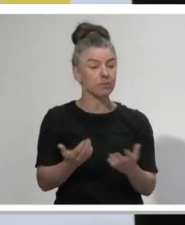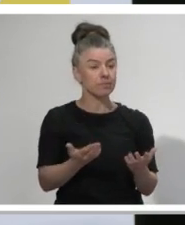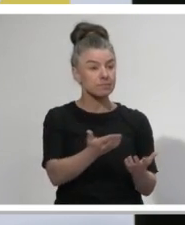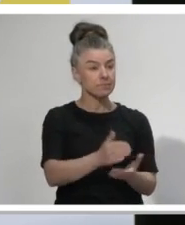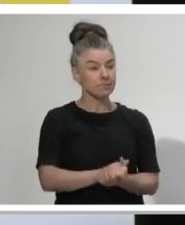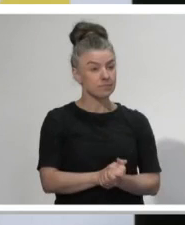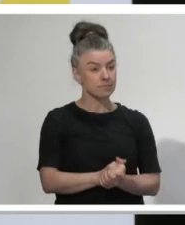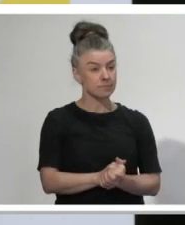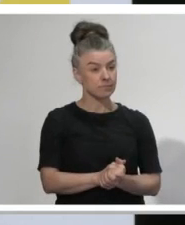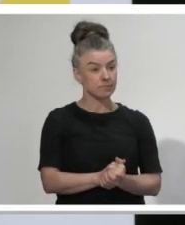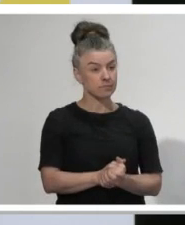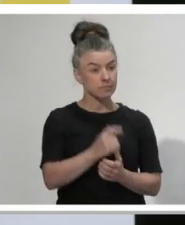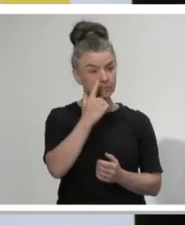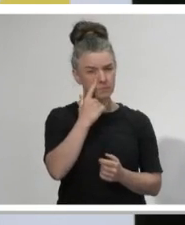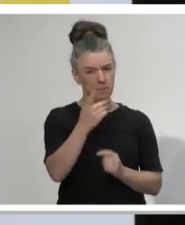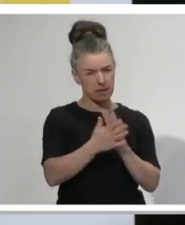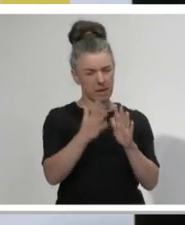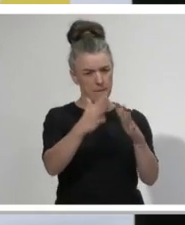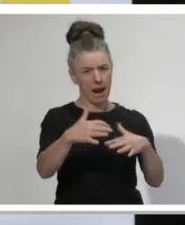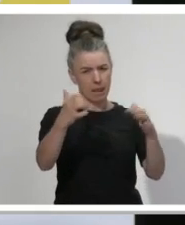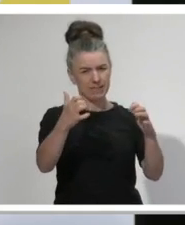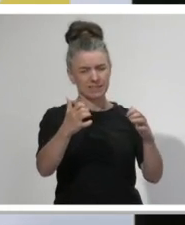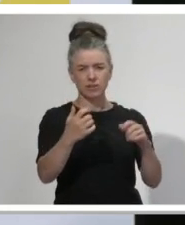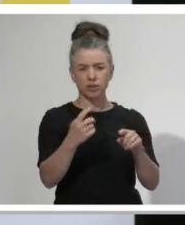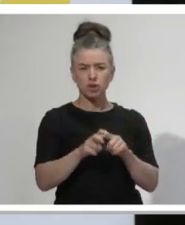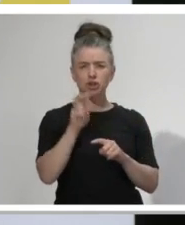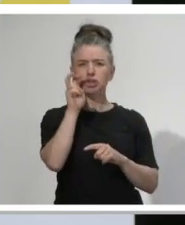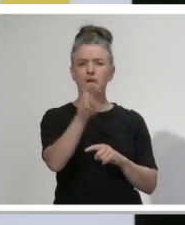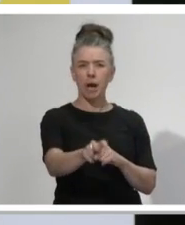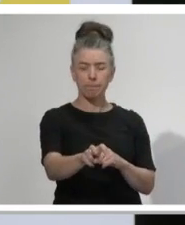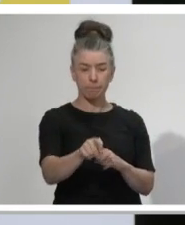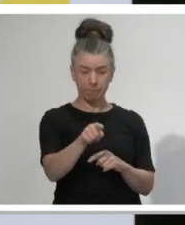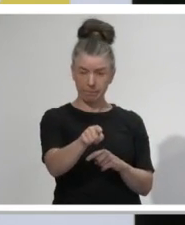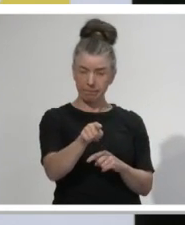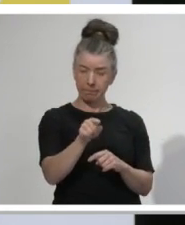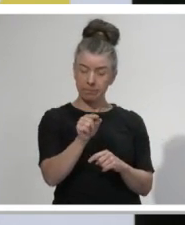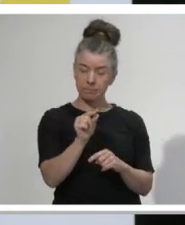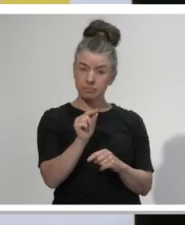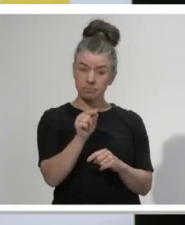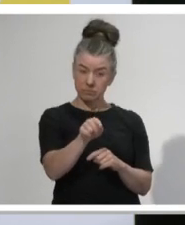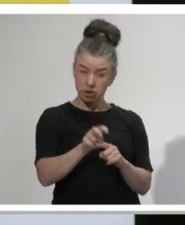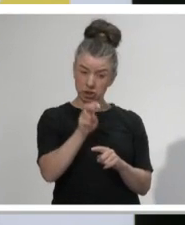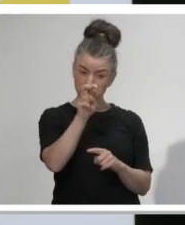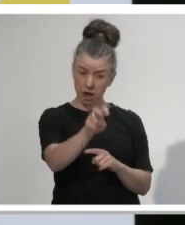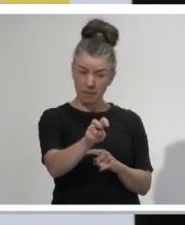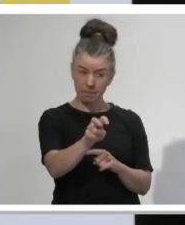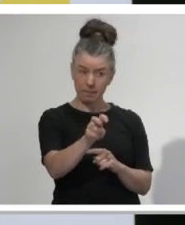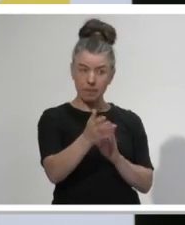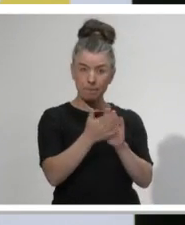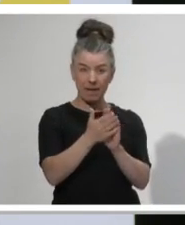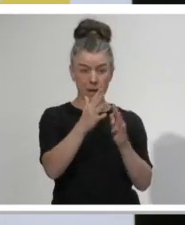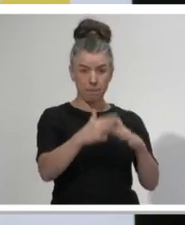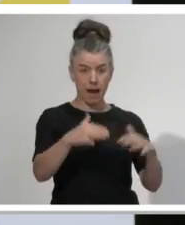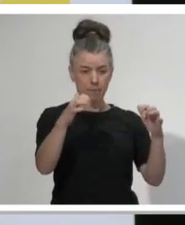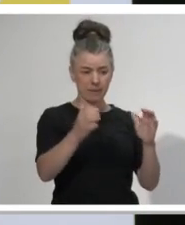the speed with which Parliament was working? Because, in essence, because of that small error by a small part of Parliament, Parliament has now passed